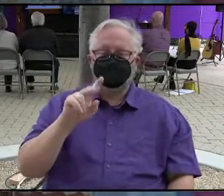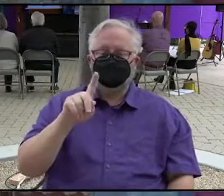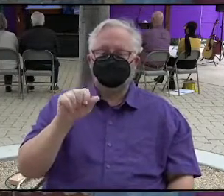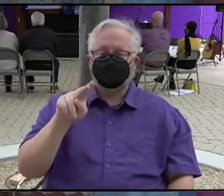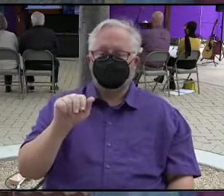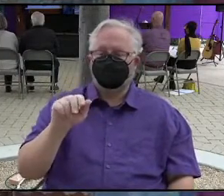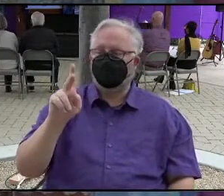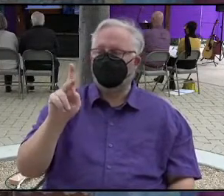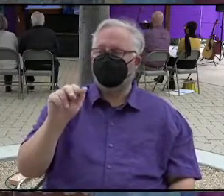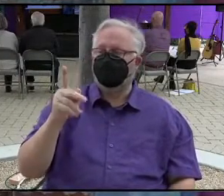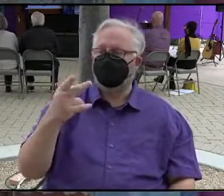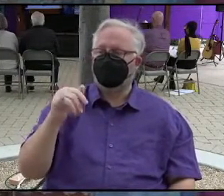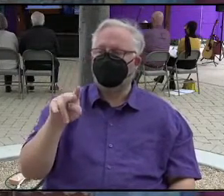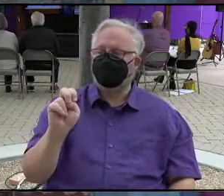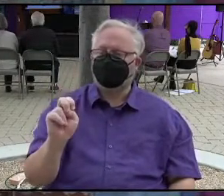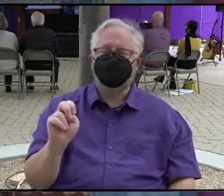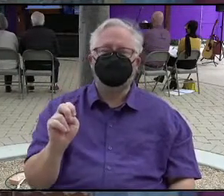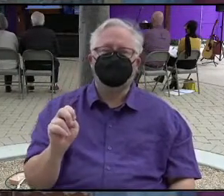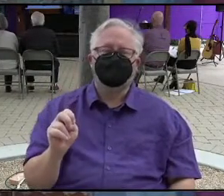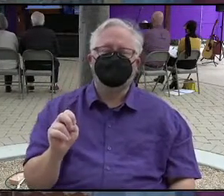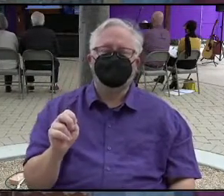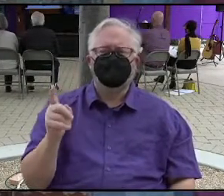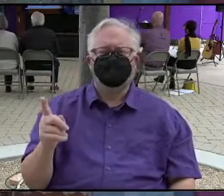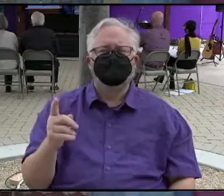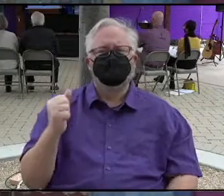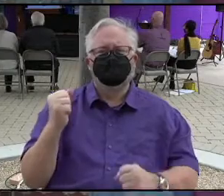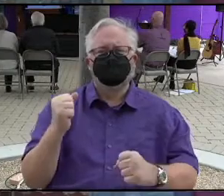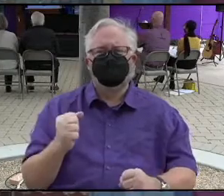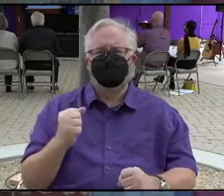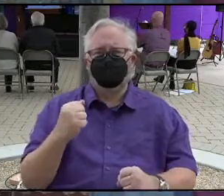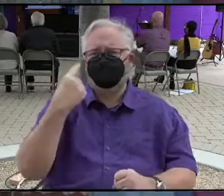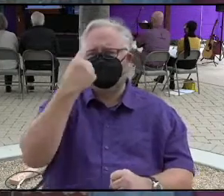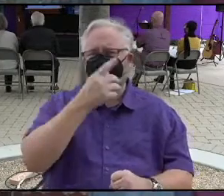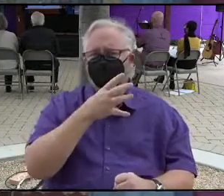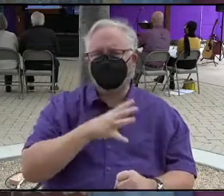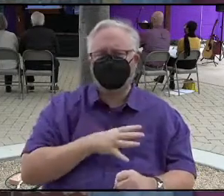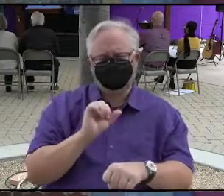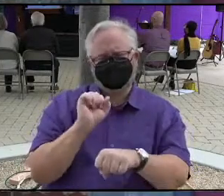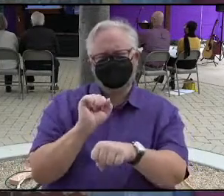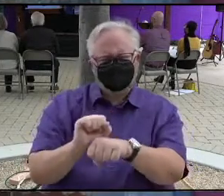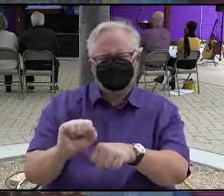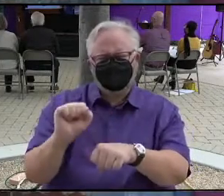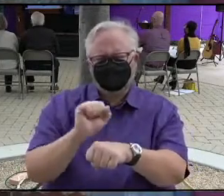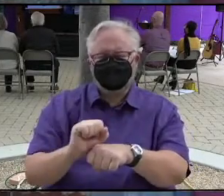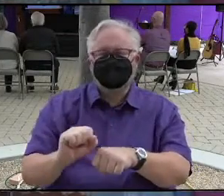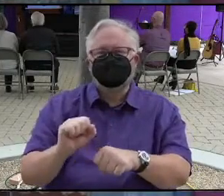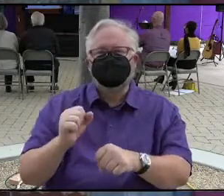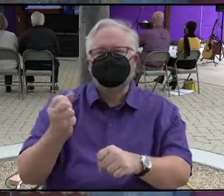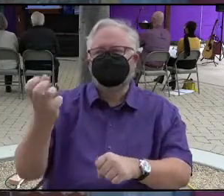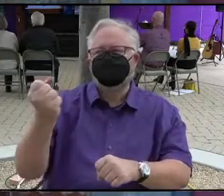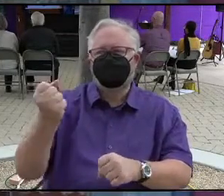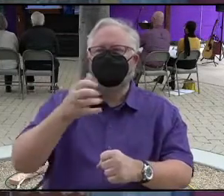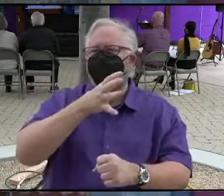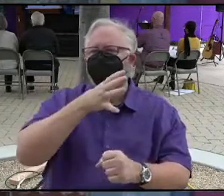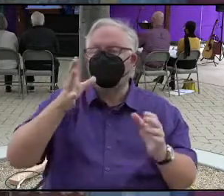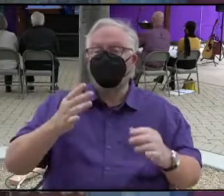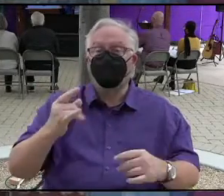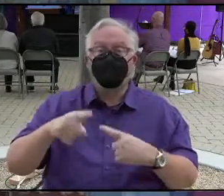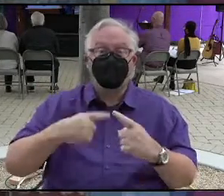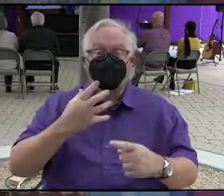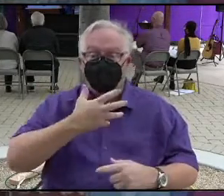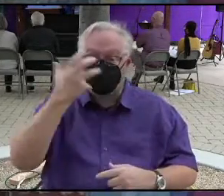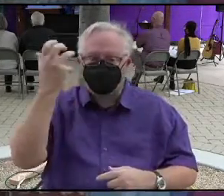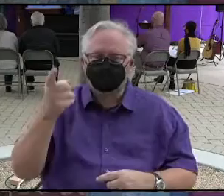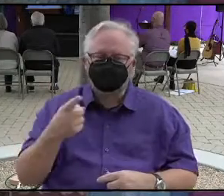Catherine. She was a stern-faced woman, a hard-working dairy farmer, who, when angered, would